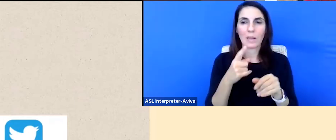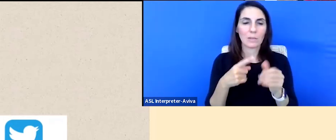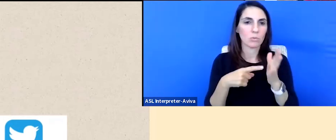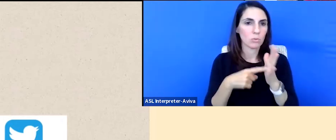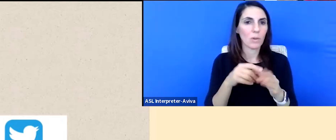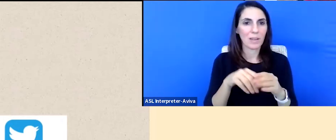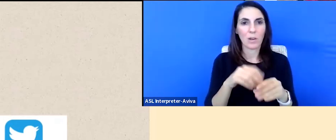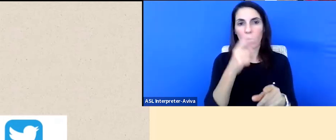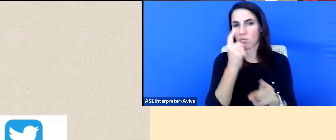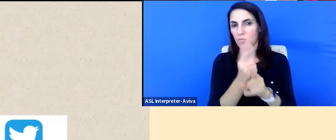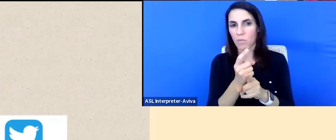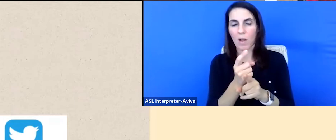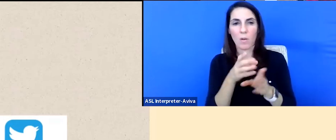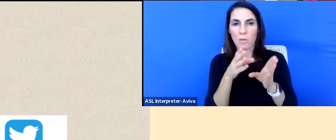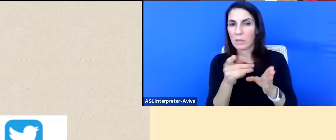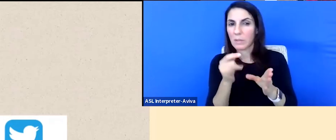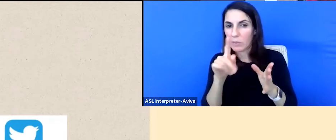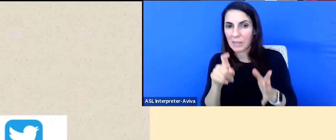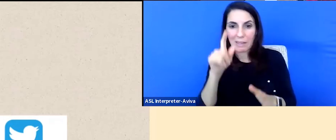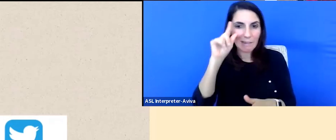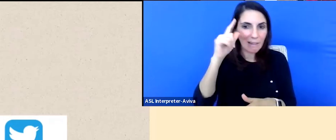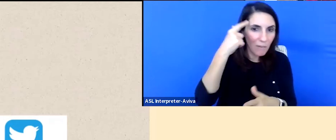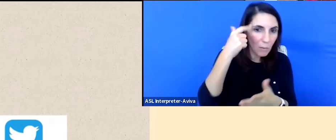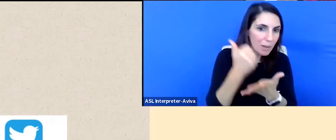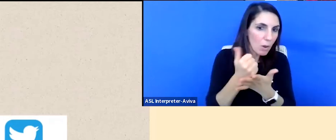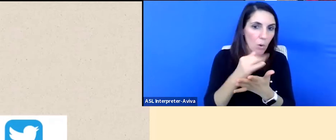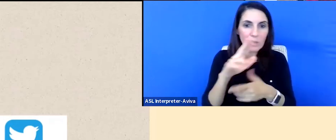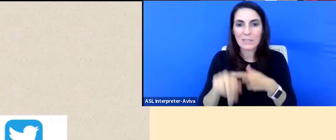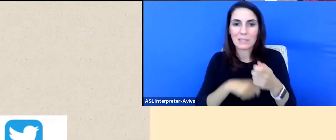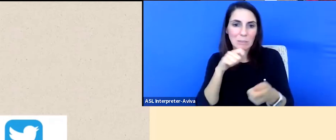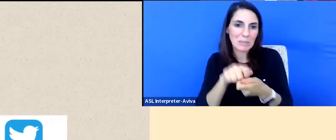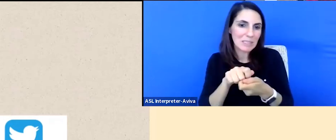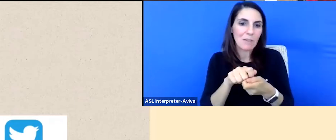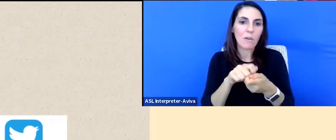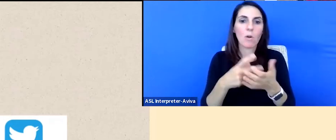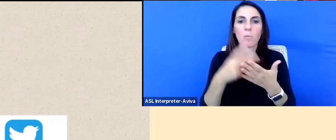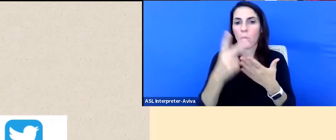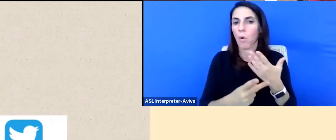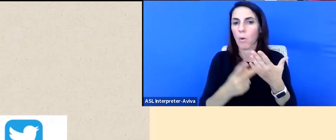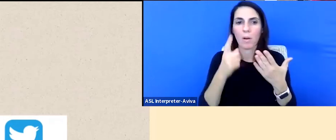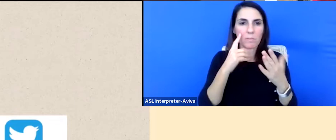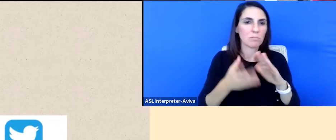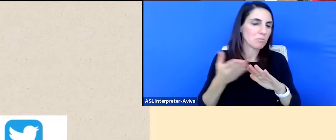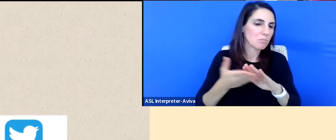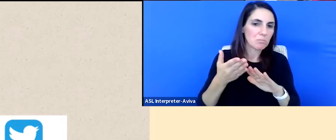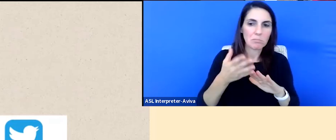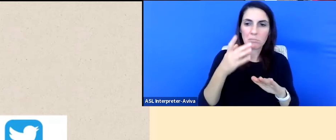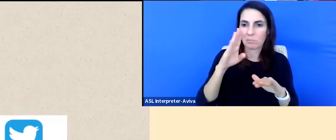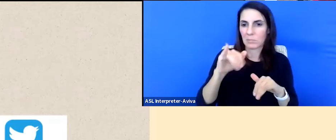for some type of government assistance or a specific program operated by the county or city of